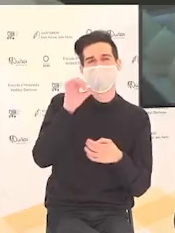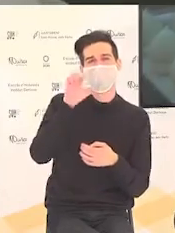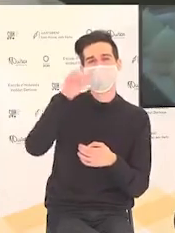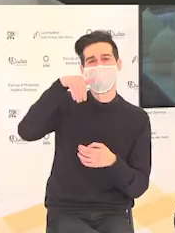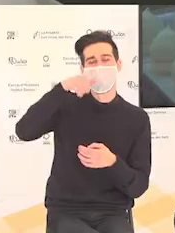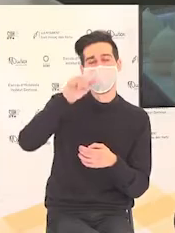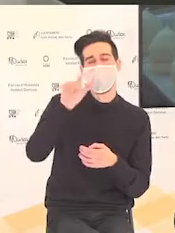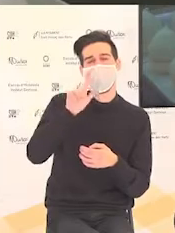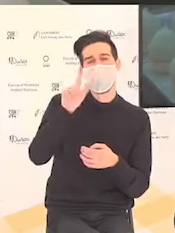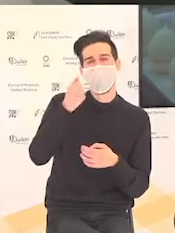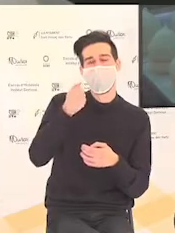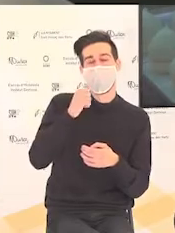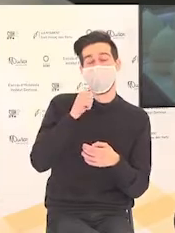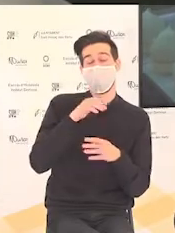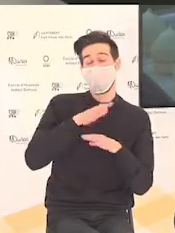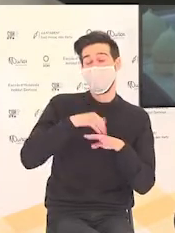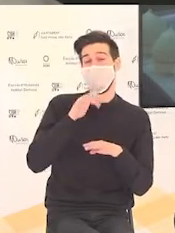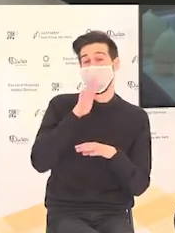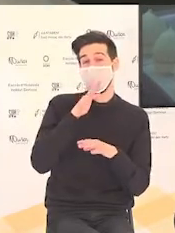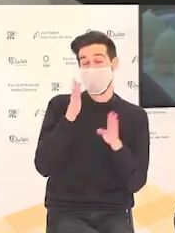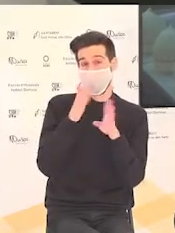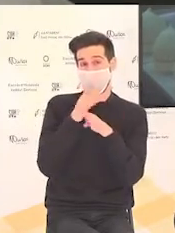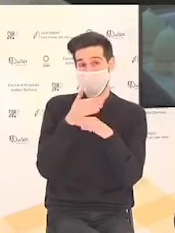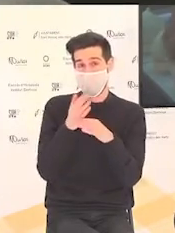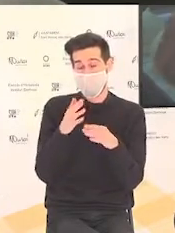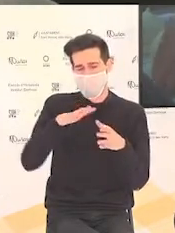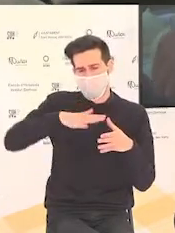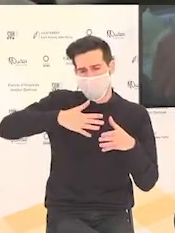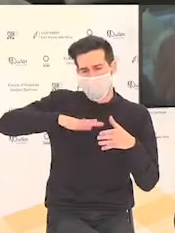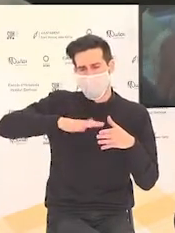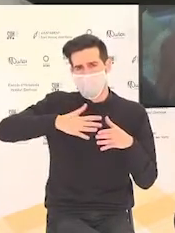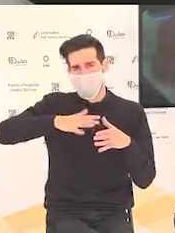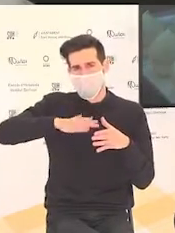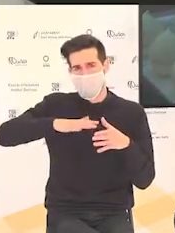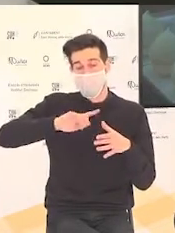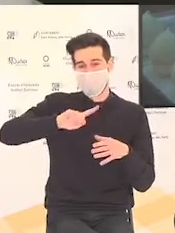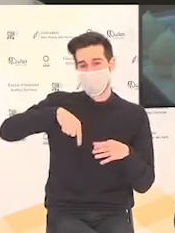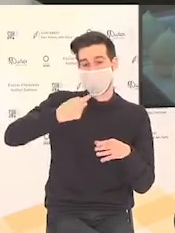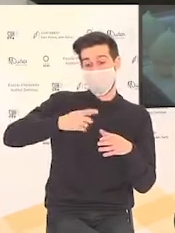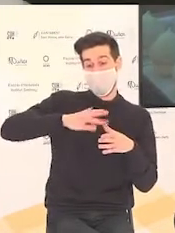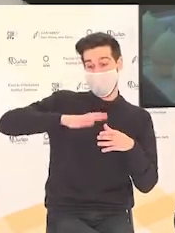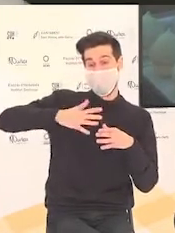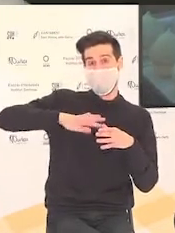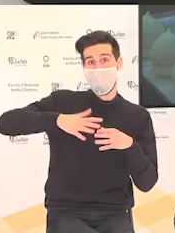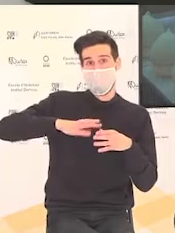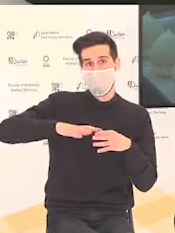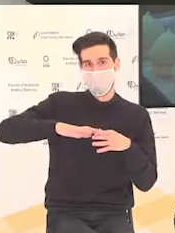líquido y luego no me va a verter el líquido en la elaboración.